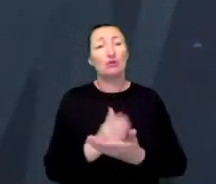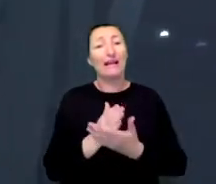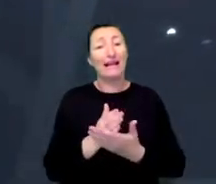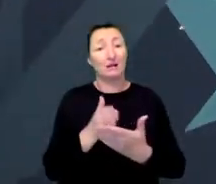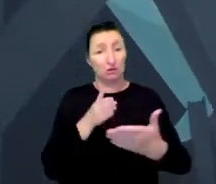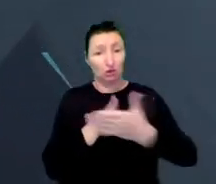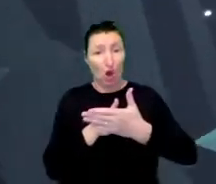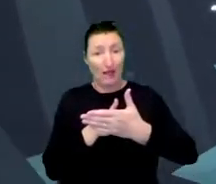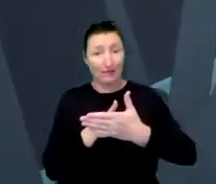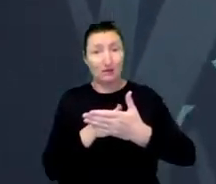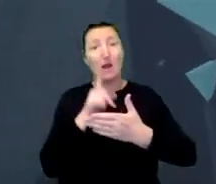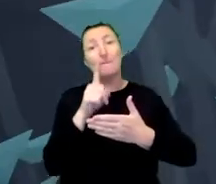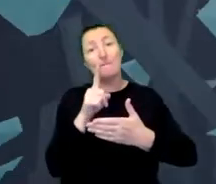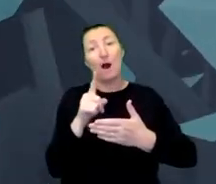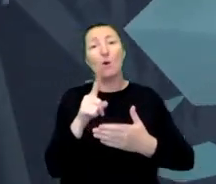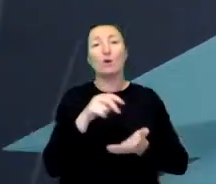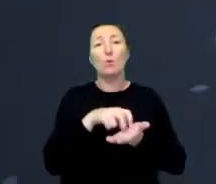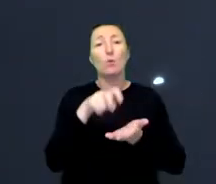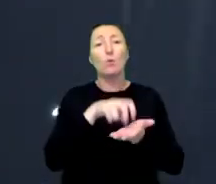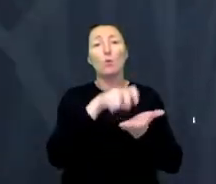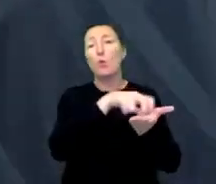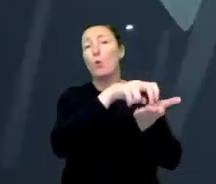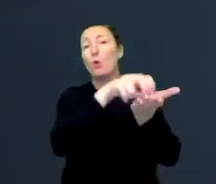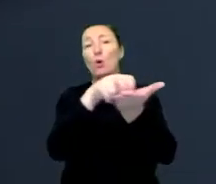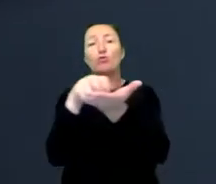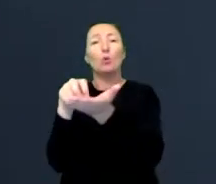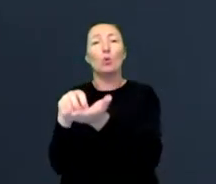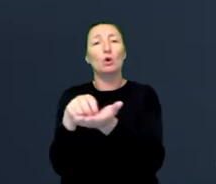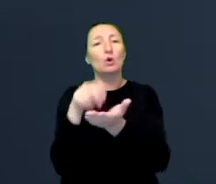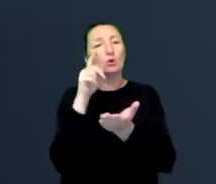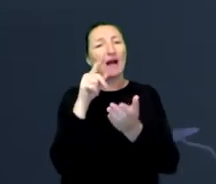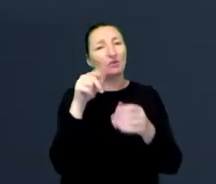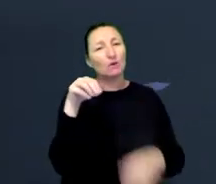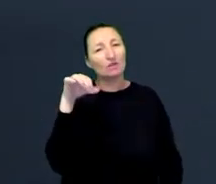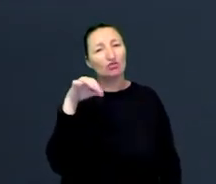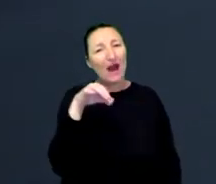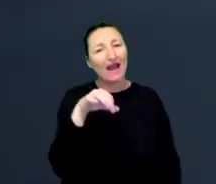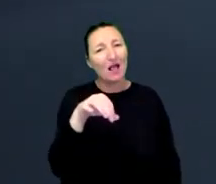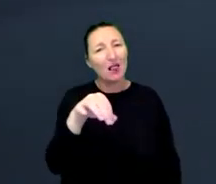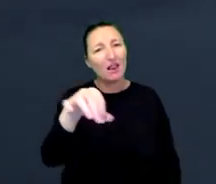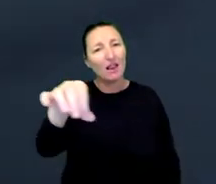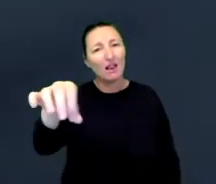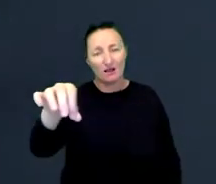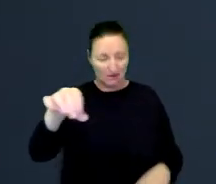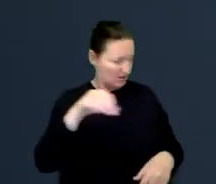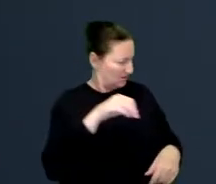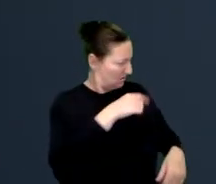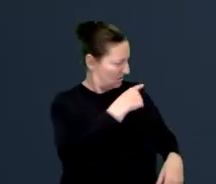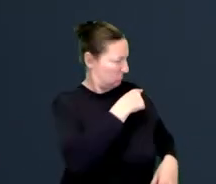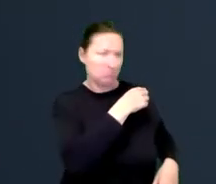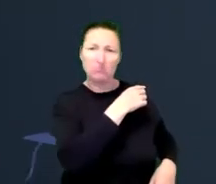you move through the labyrinth, you kind of leave these little trails of these little glowing